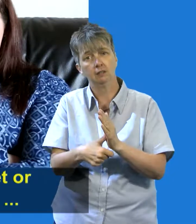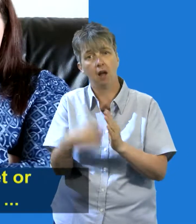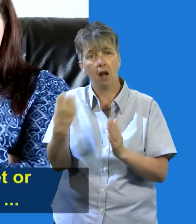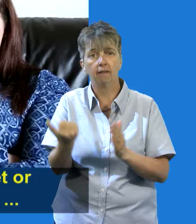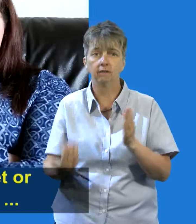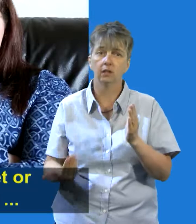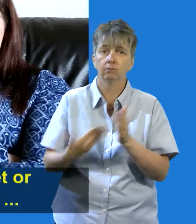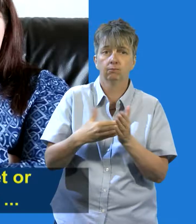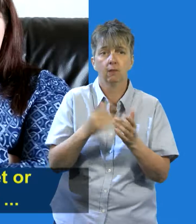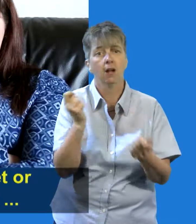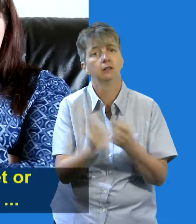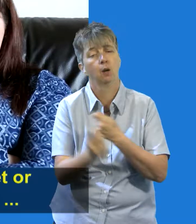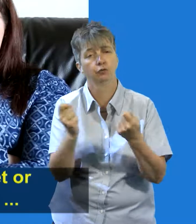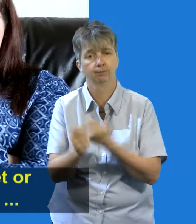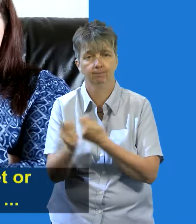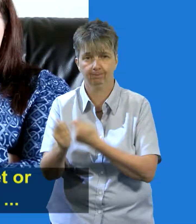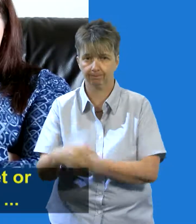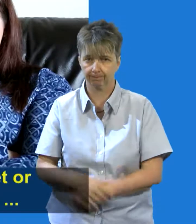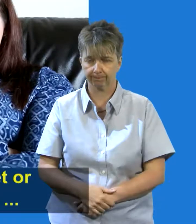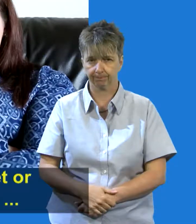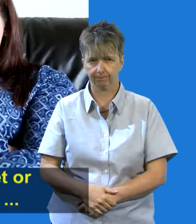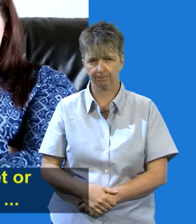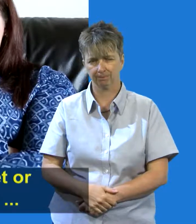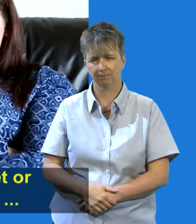street, or someone high up deciding